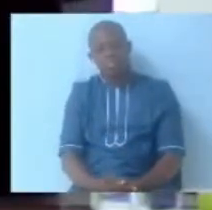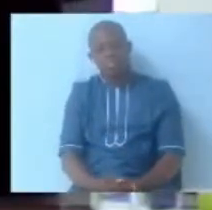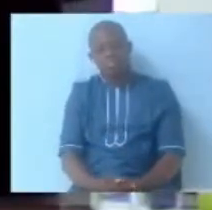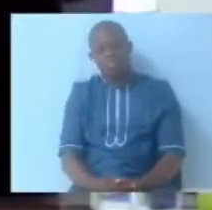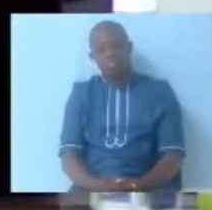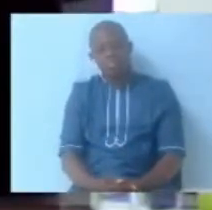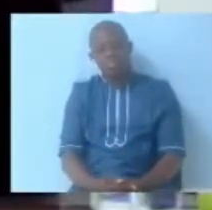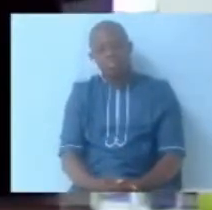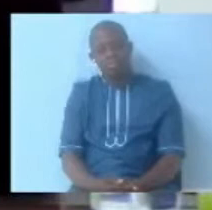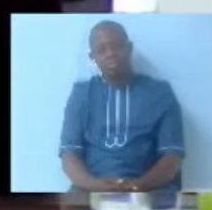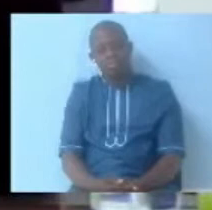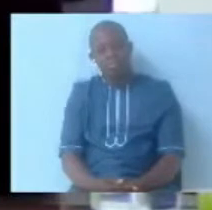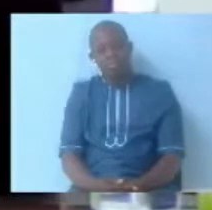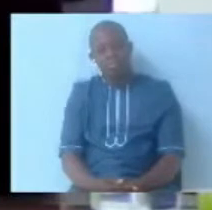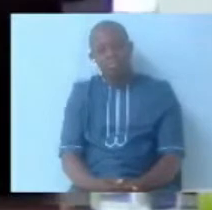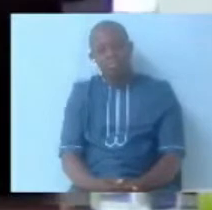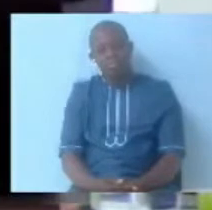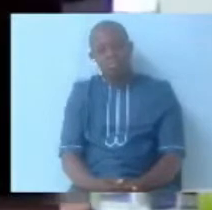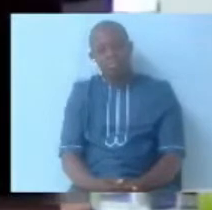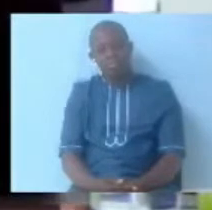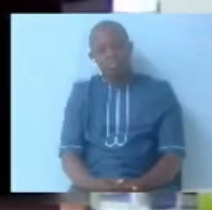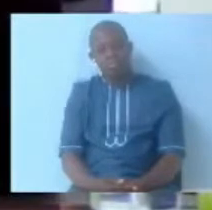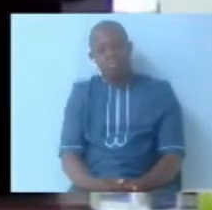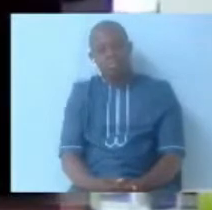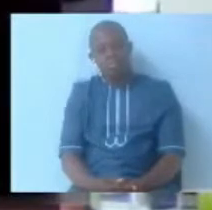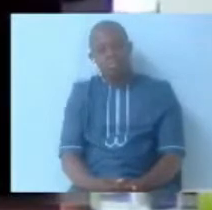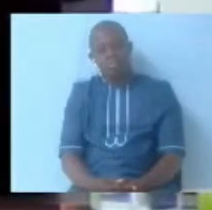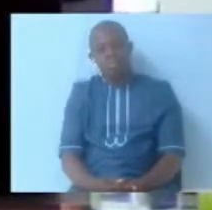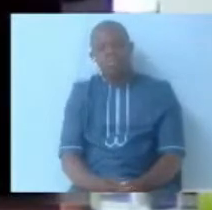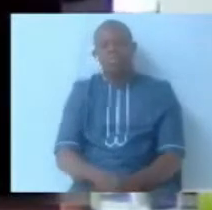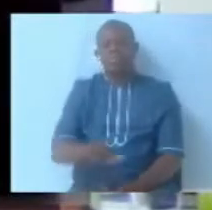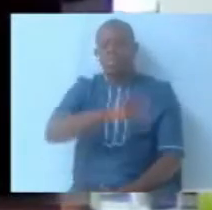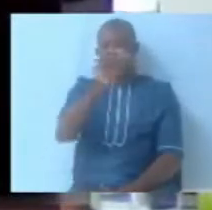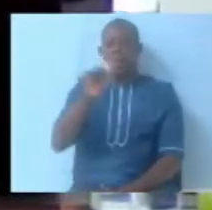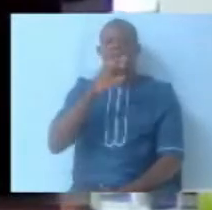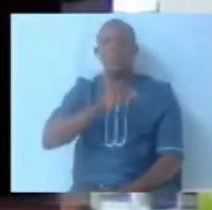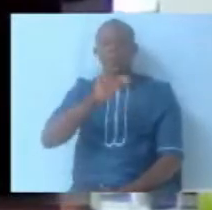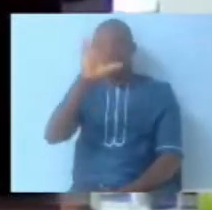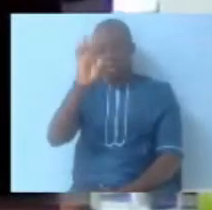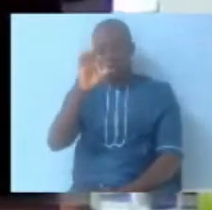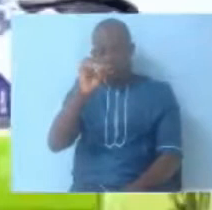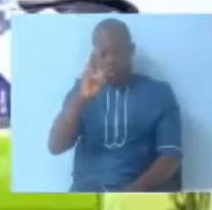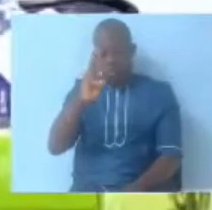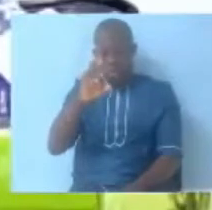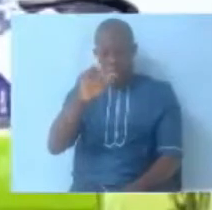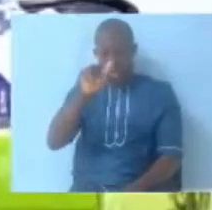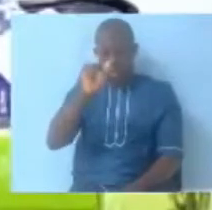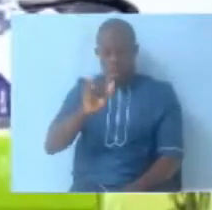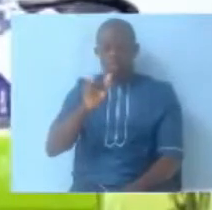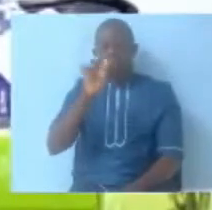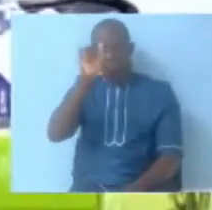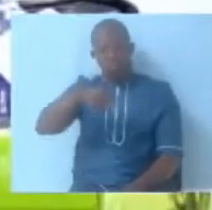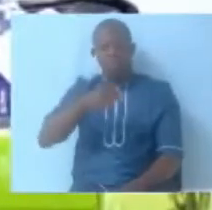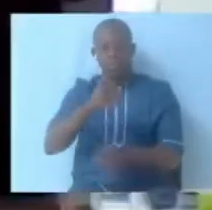bunda tukumula karola yo sembo bechika ya di fangulula. And Mr. Touray, sorry, so, just so that we can understand before we move